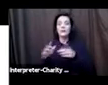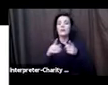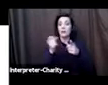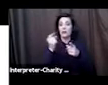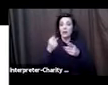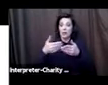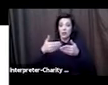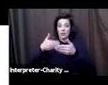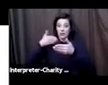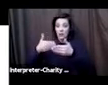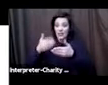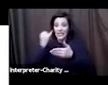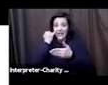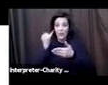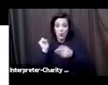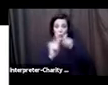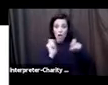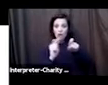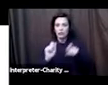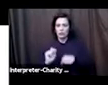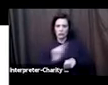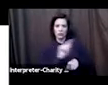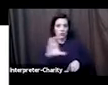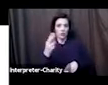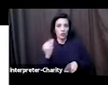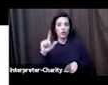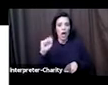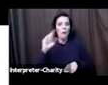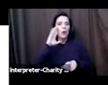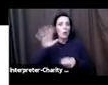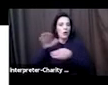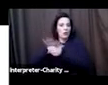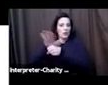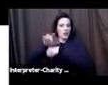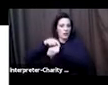like absolutely pressing, please feel free to put it in the chat, but we will do lots of questions at the